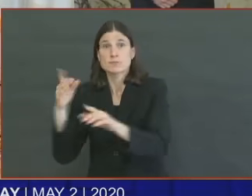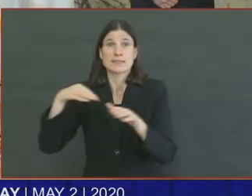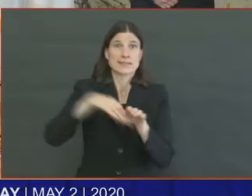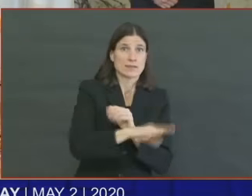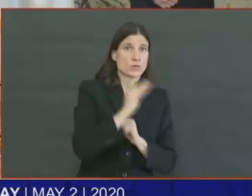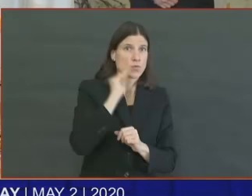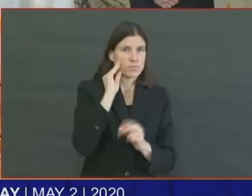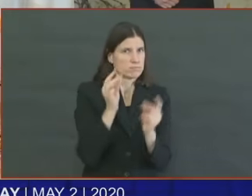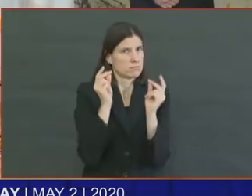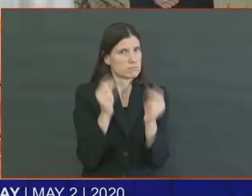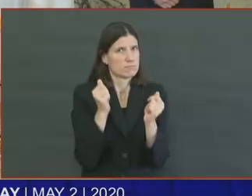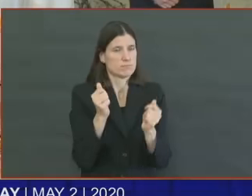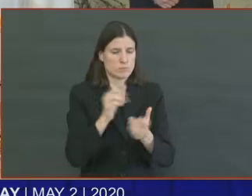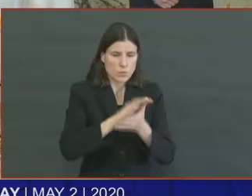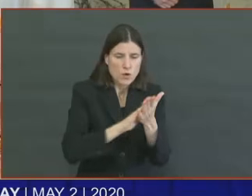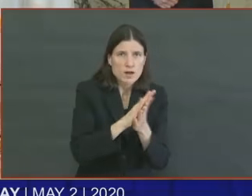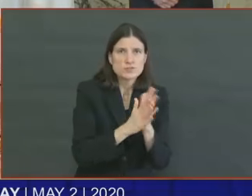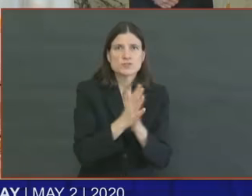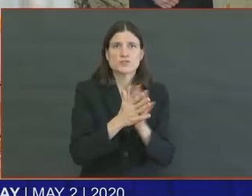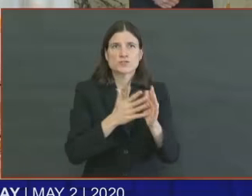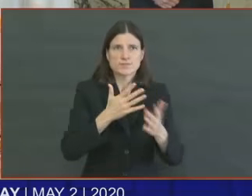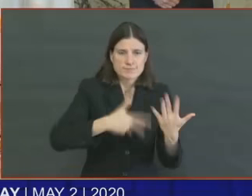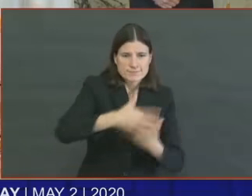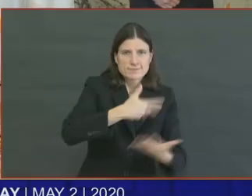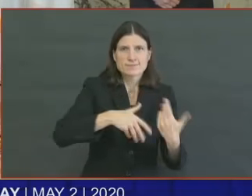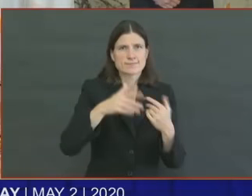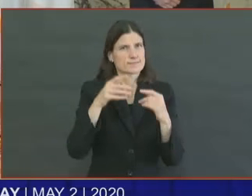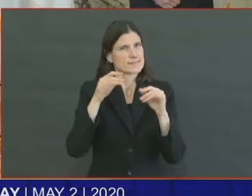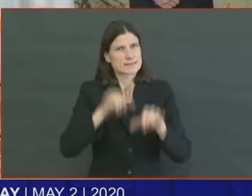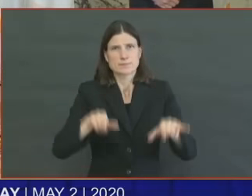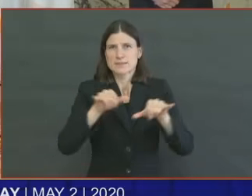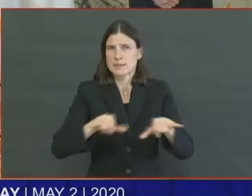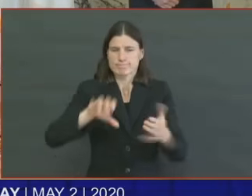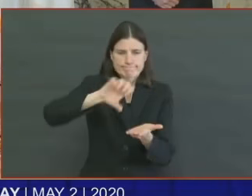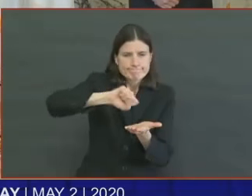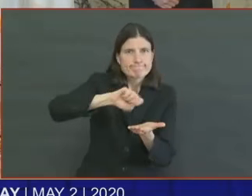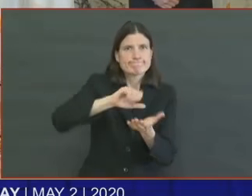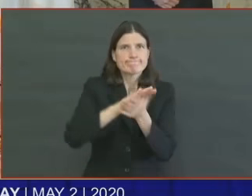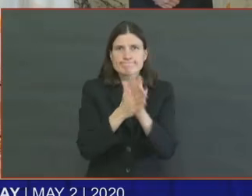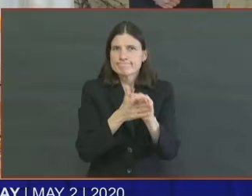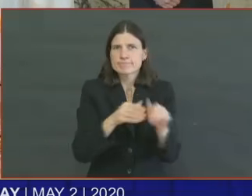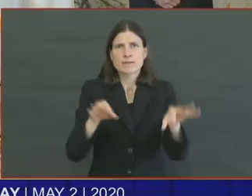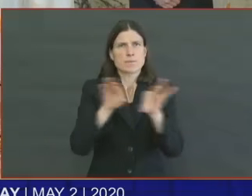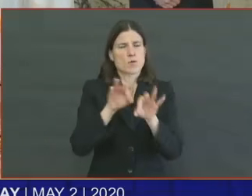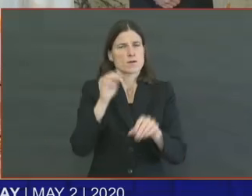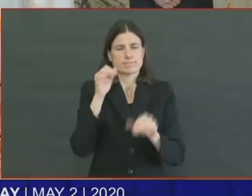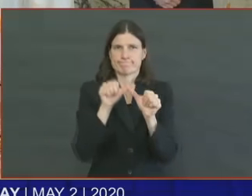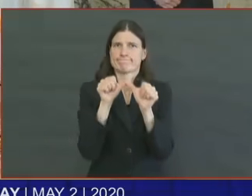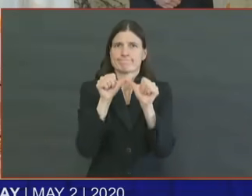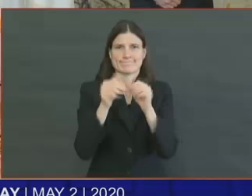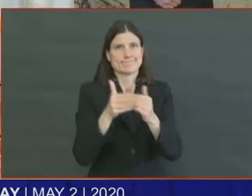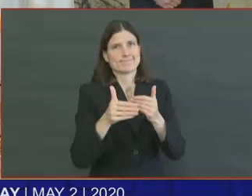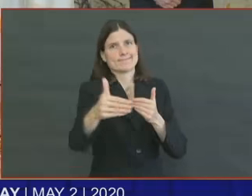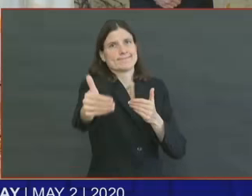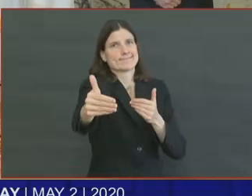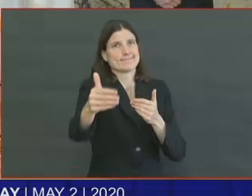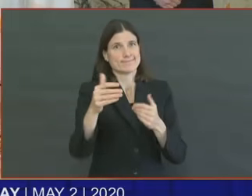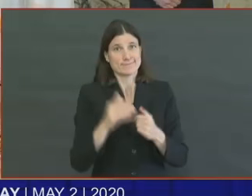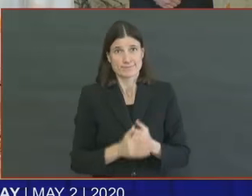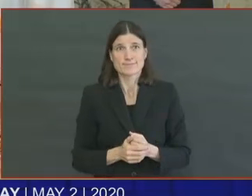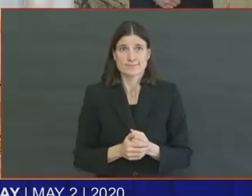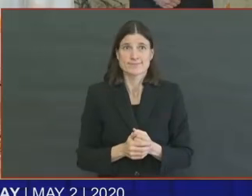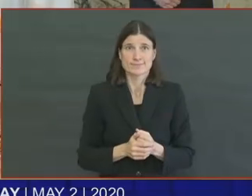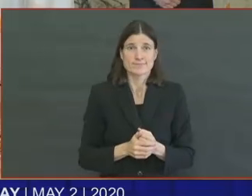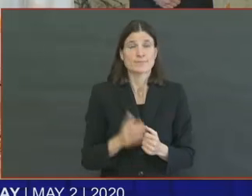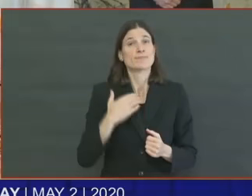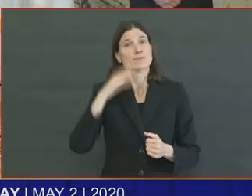face covering. Make sure that you're washing your hands regularly. And, of course, we all know